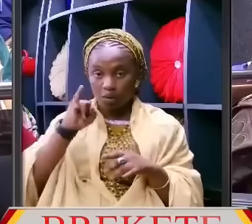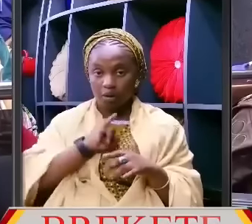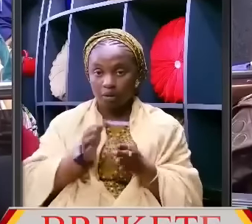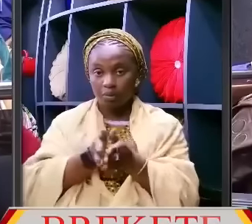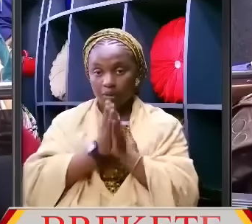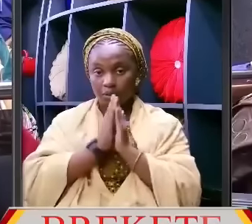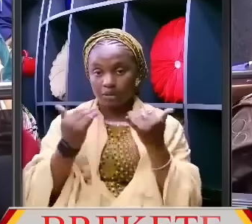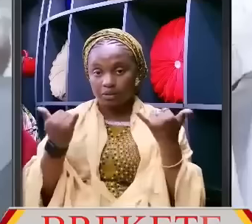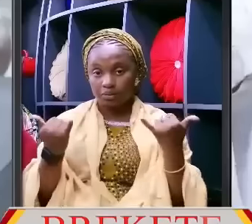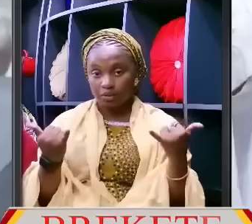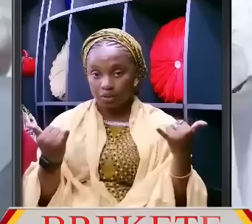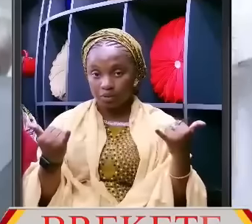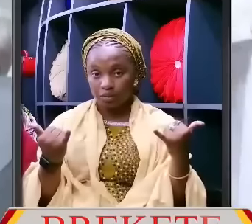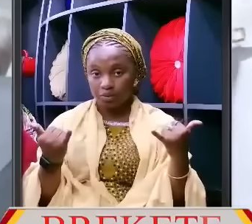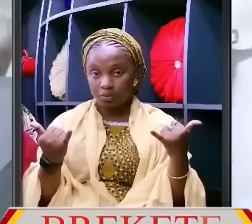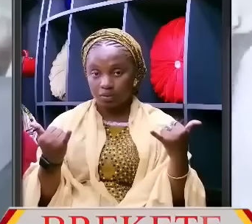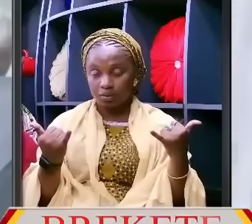now? Now,